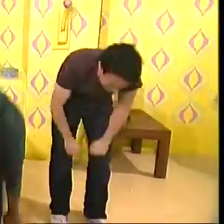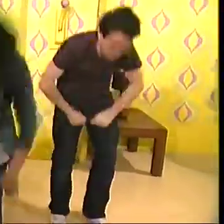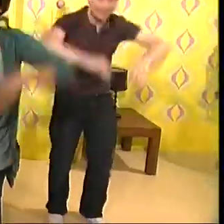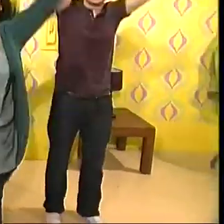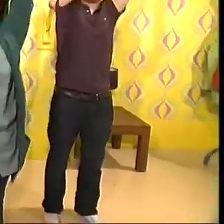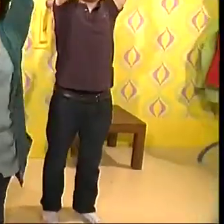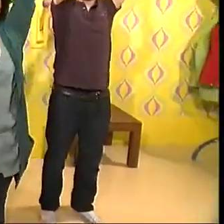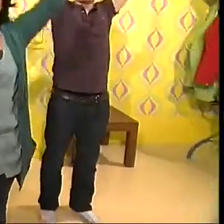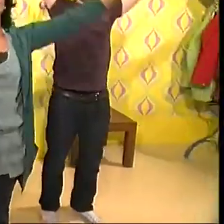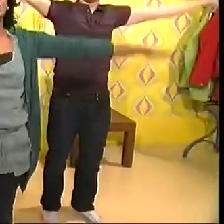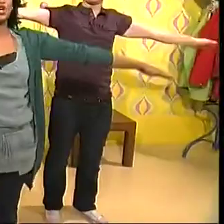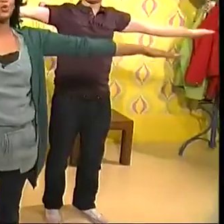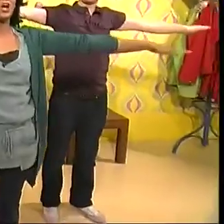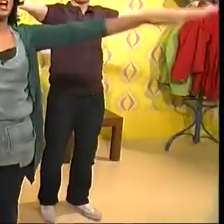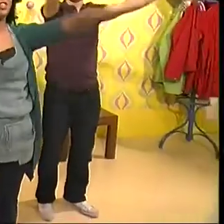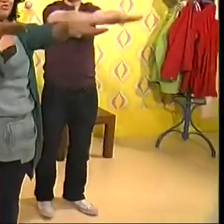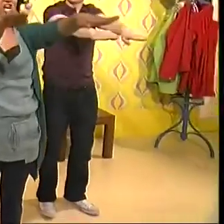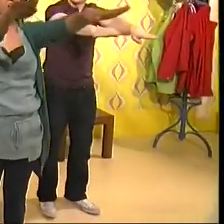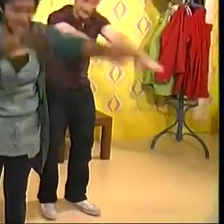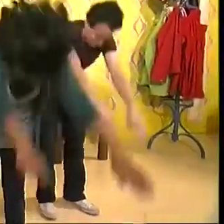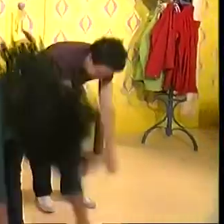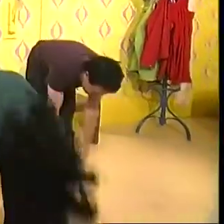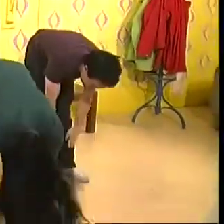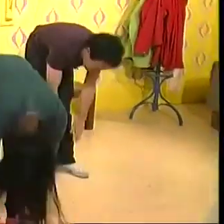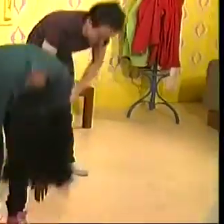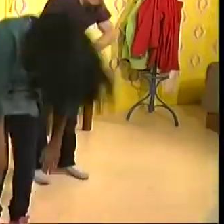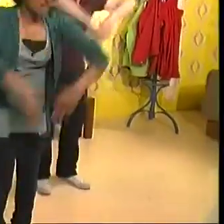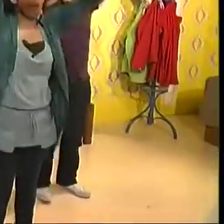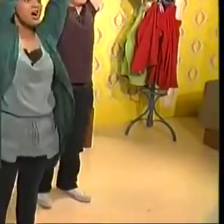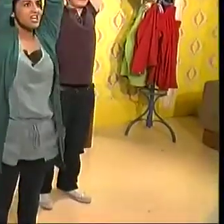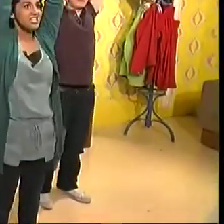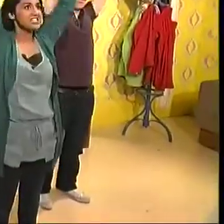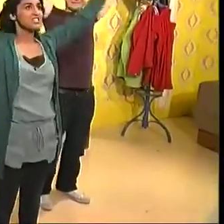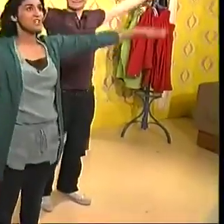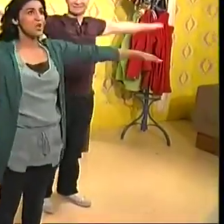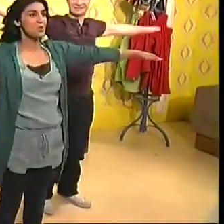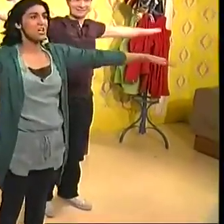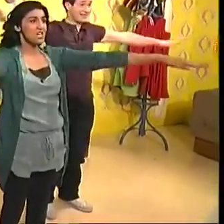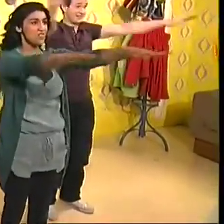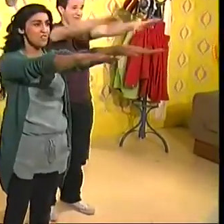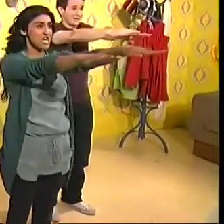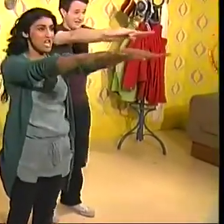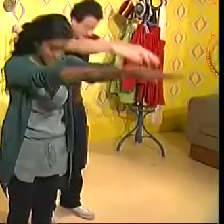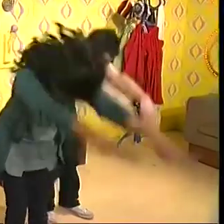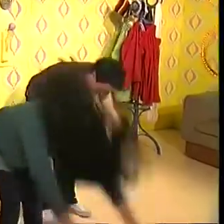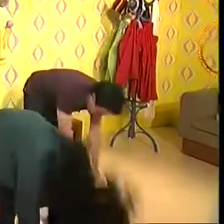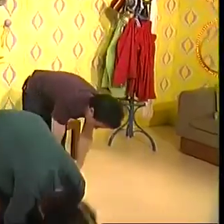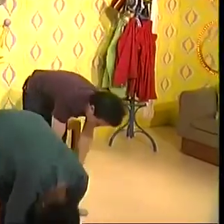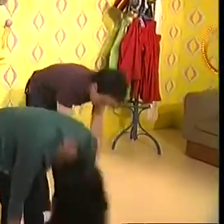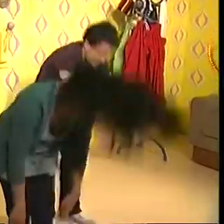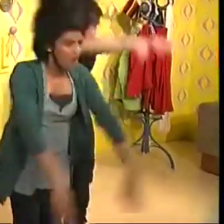on going. One, two, three, and four. Keep counting, because now it's time for the number jacks.